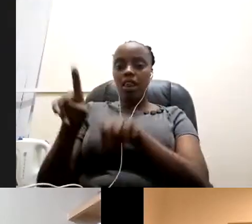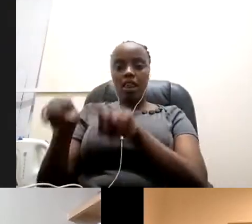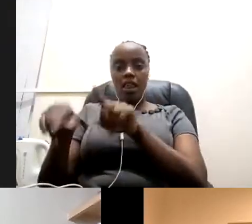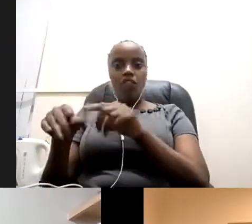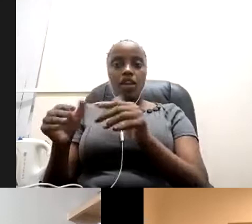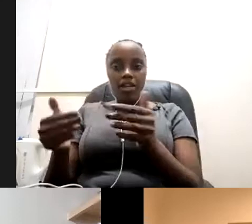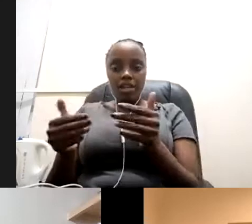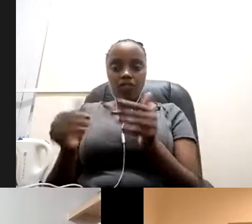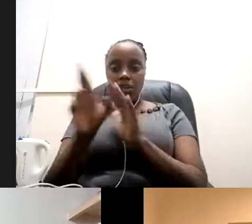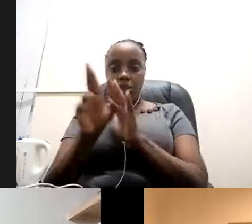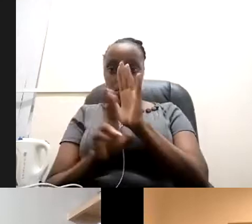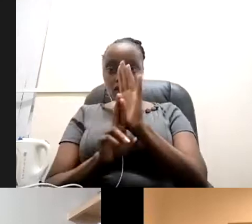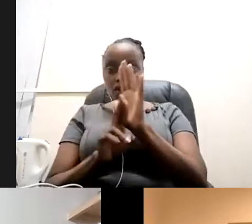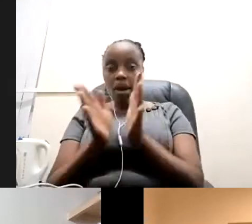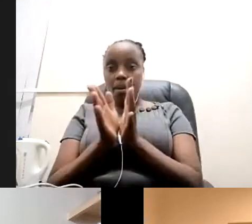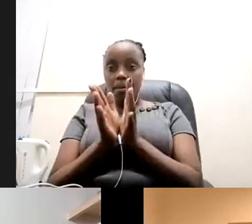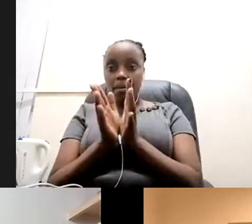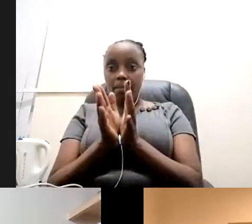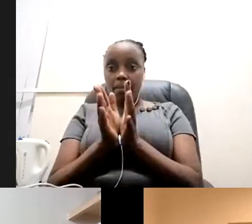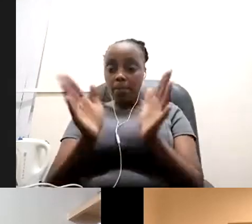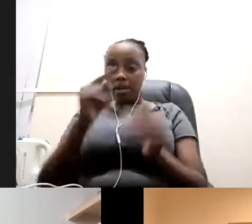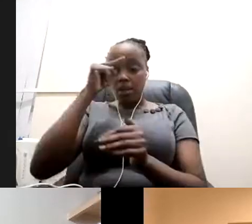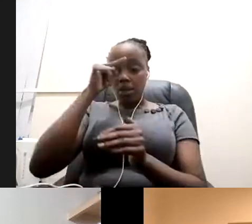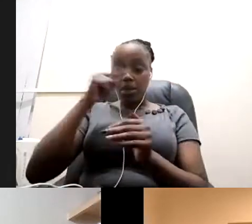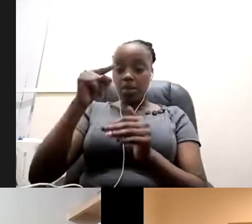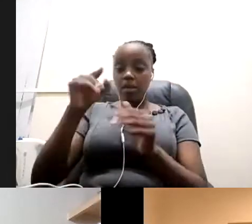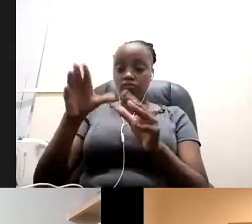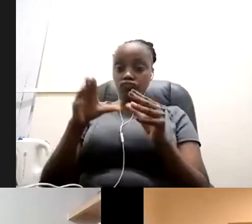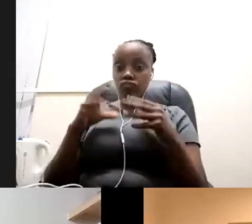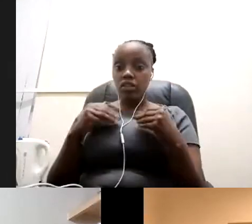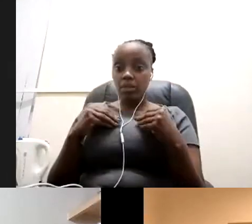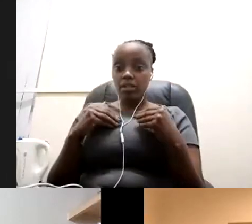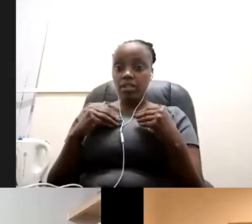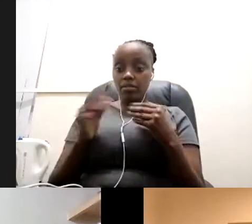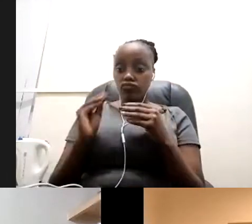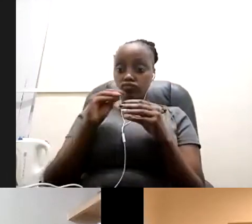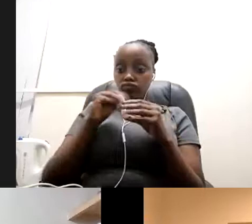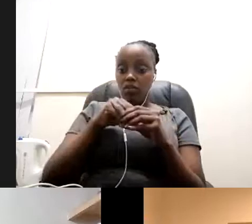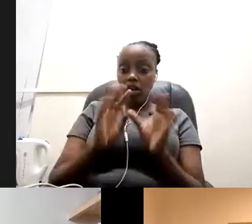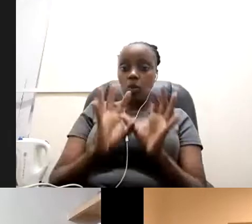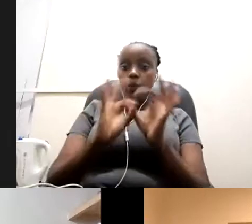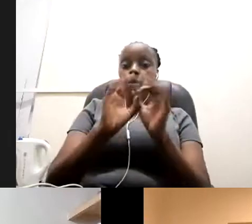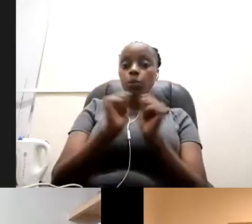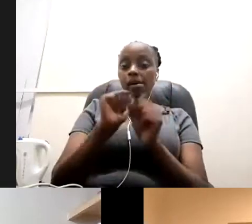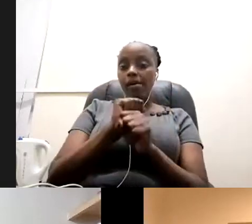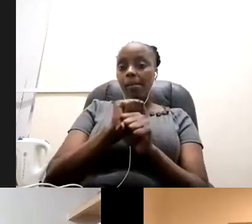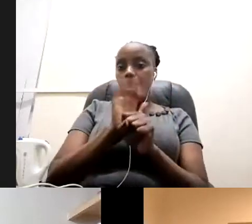the public policies adopt in relation to the pandemic. The